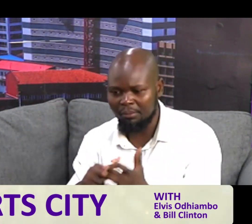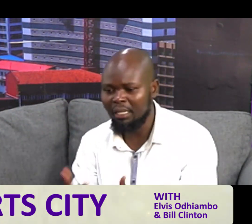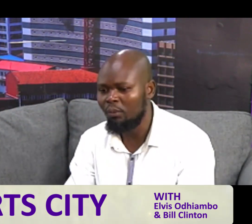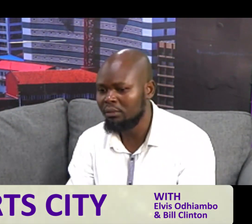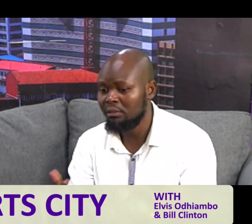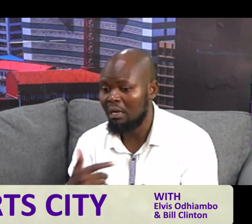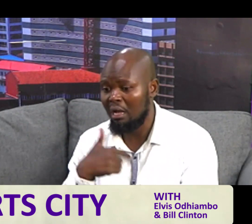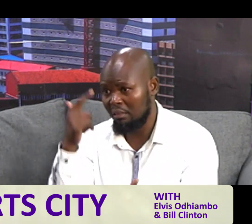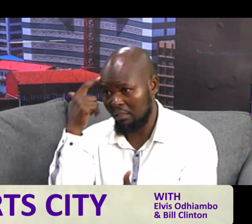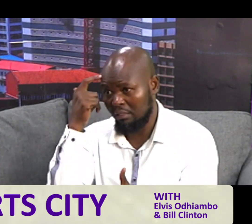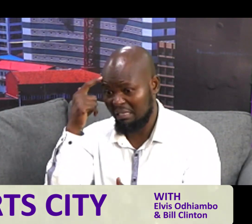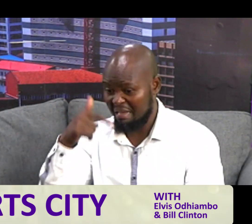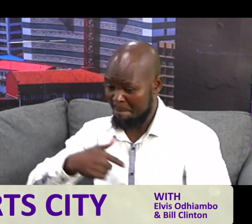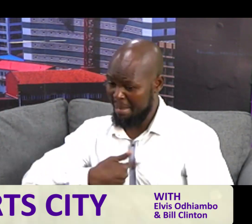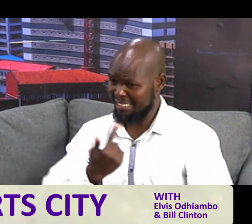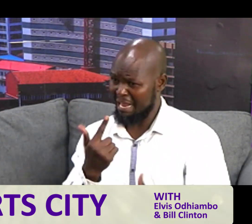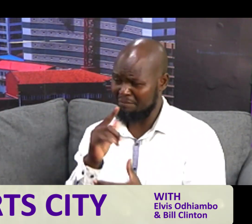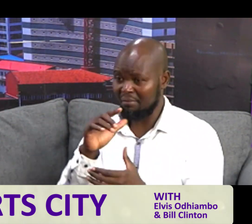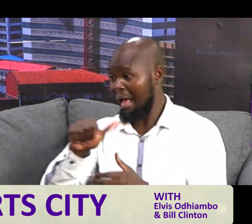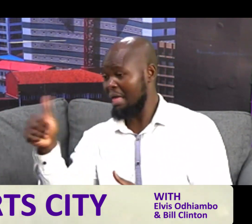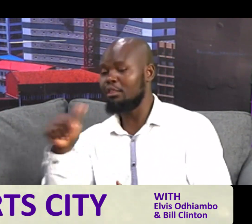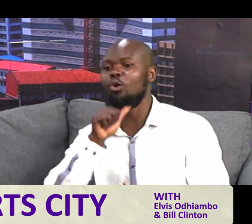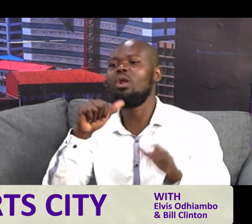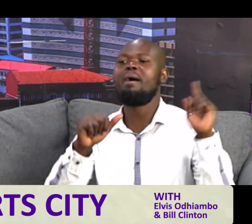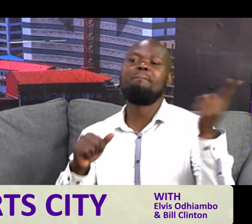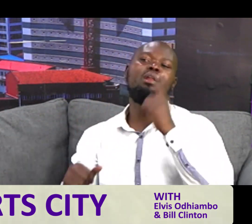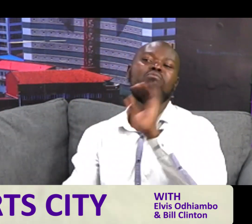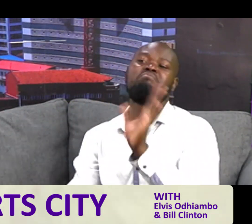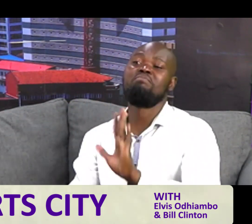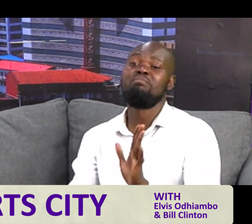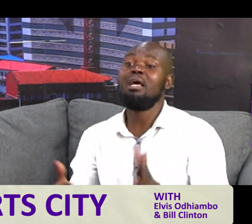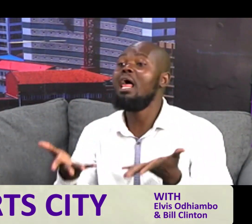I feel he's going to score more. But